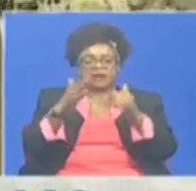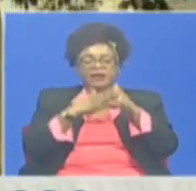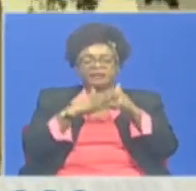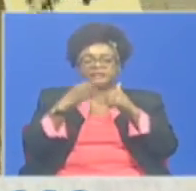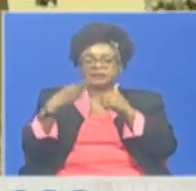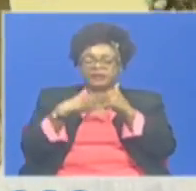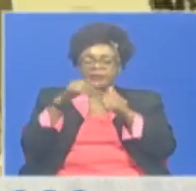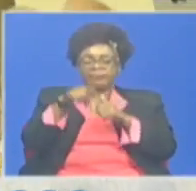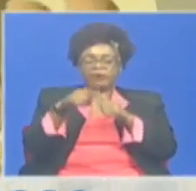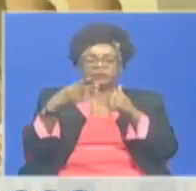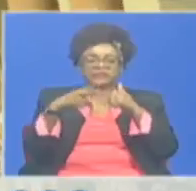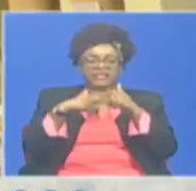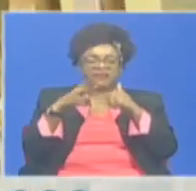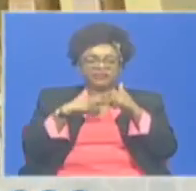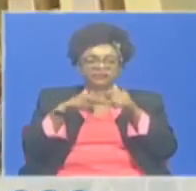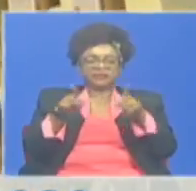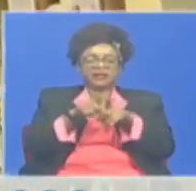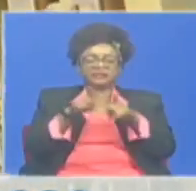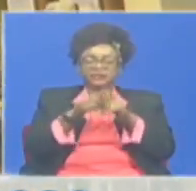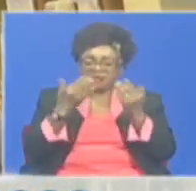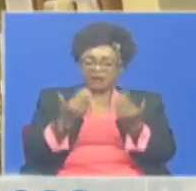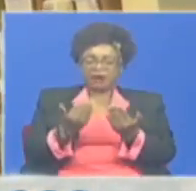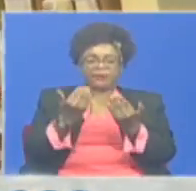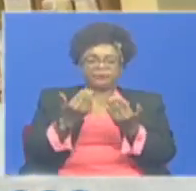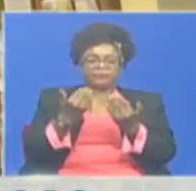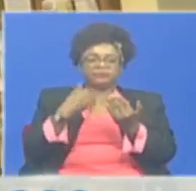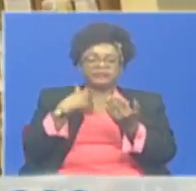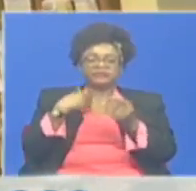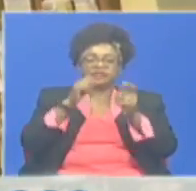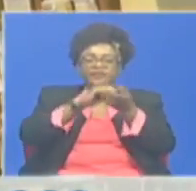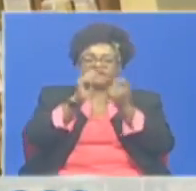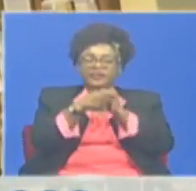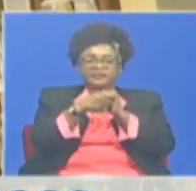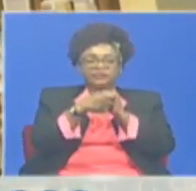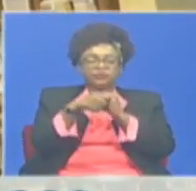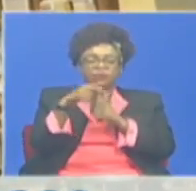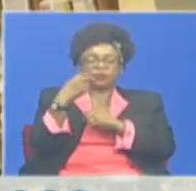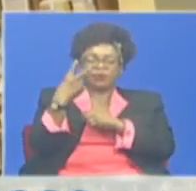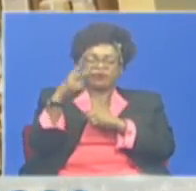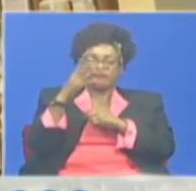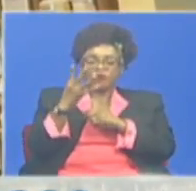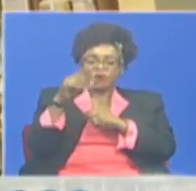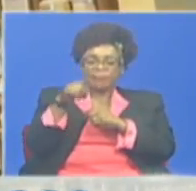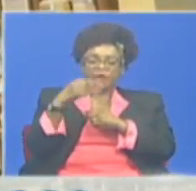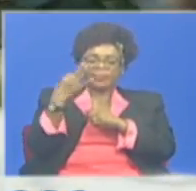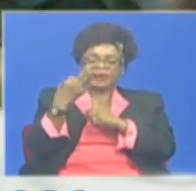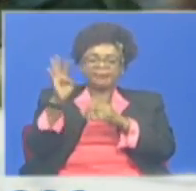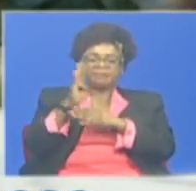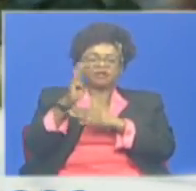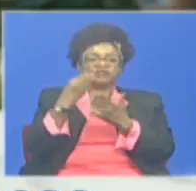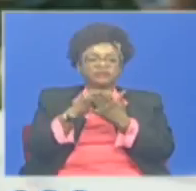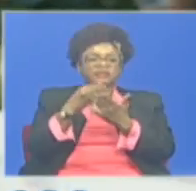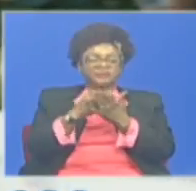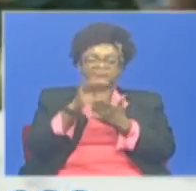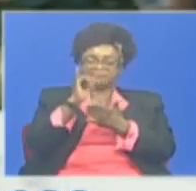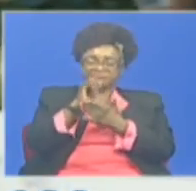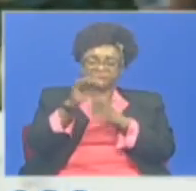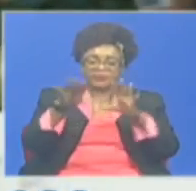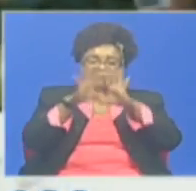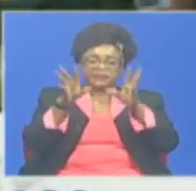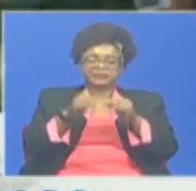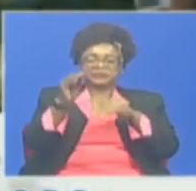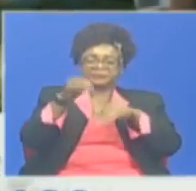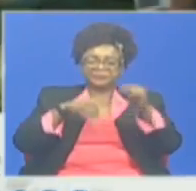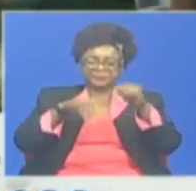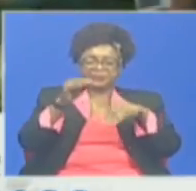shillings, even as recurrent expenditure is revised upwards to 24.3 billion shillings. Now, the budget realignment comes against a backdrop